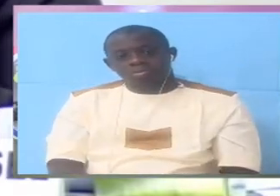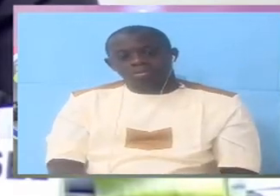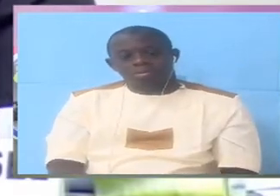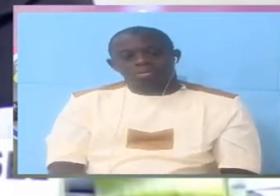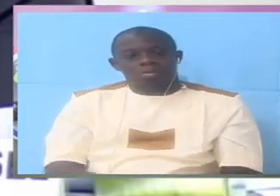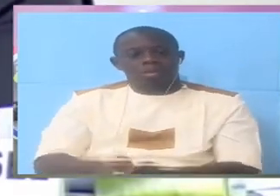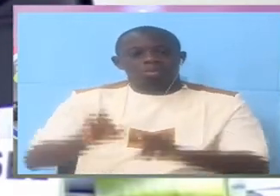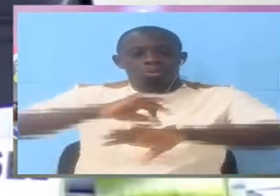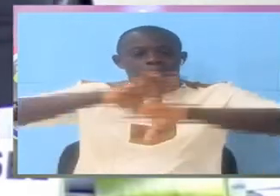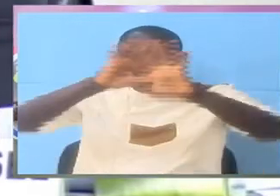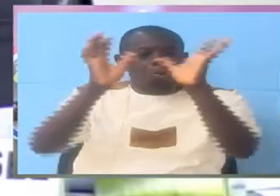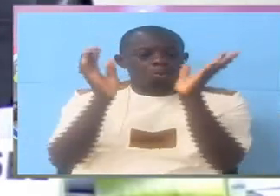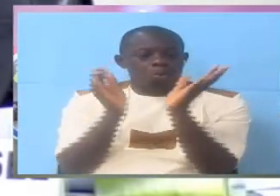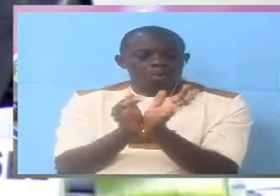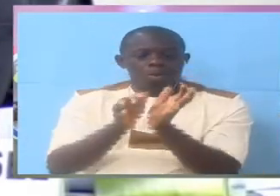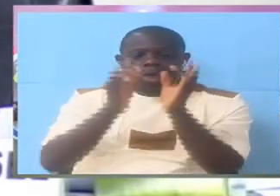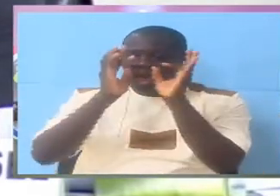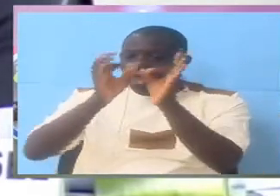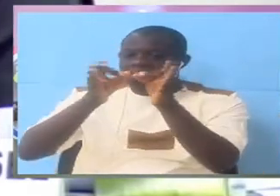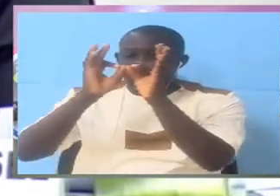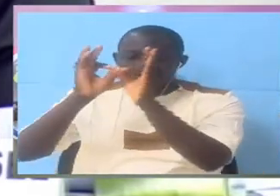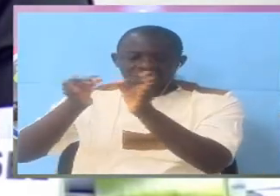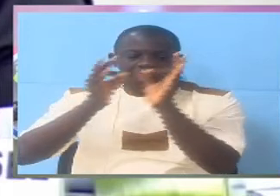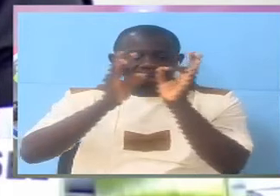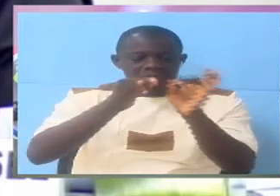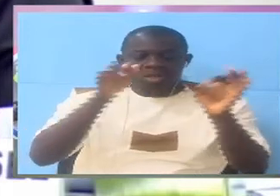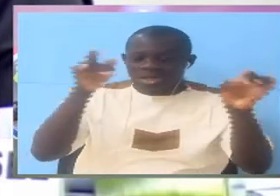they all described the same process.